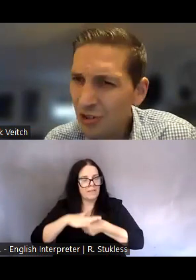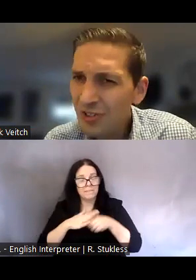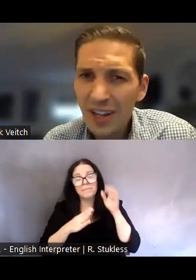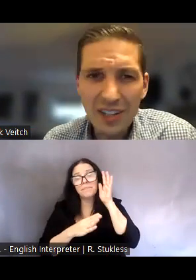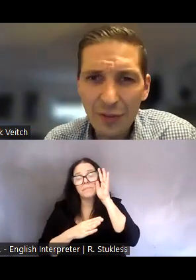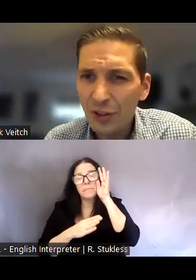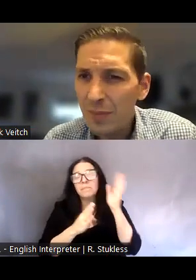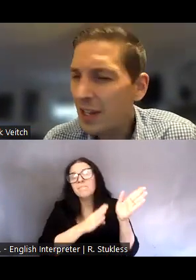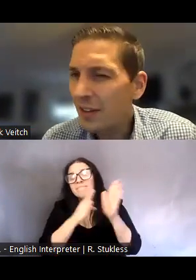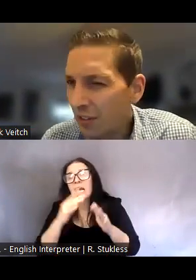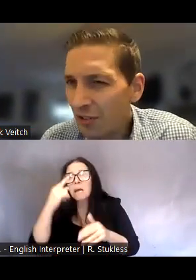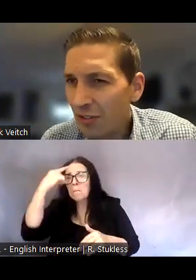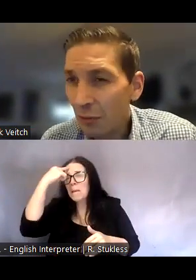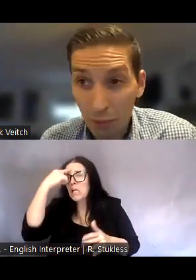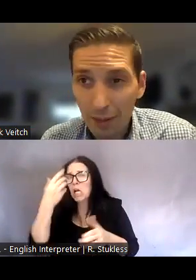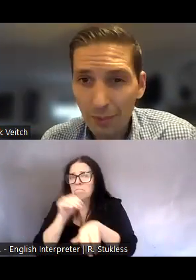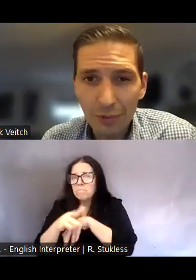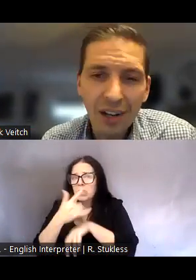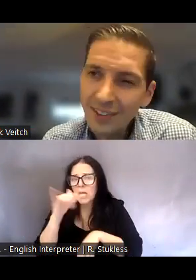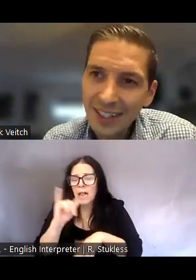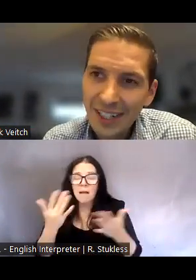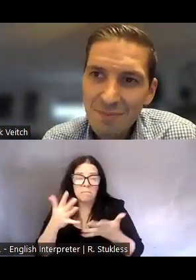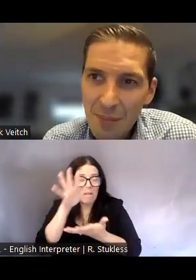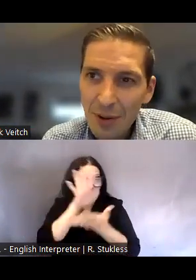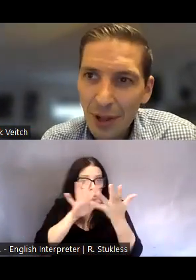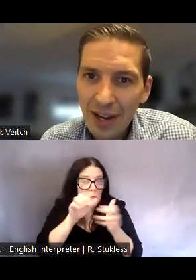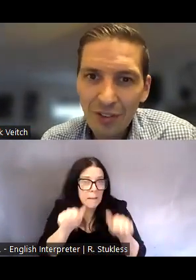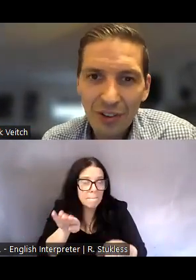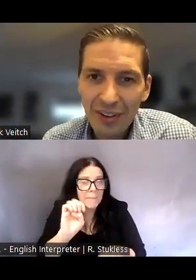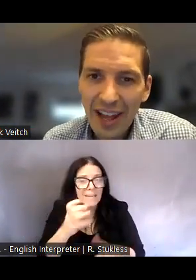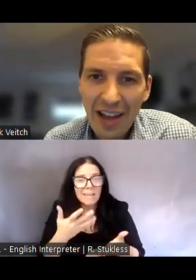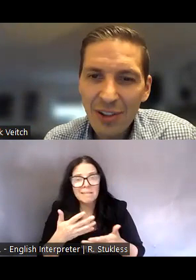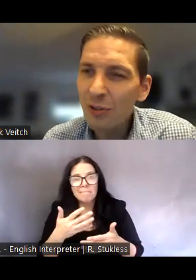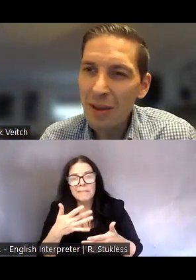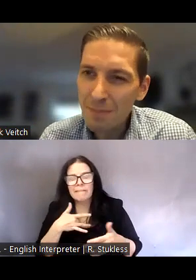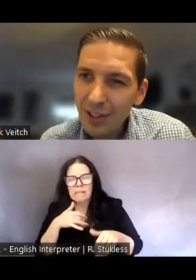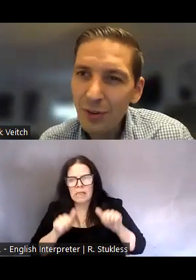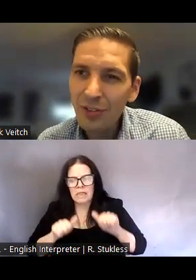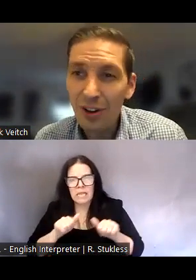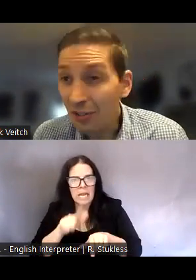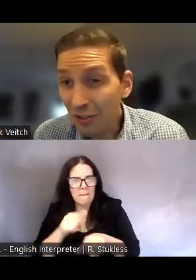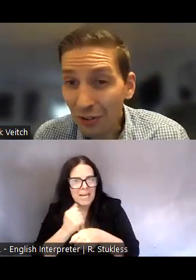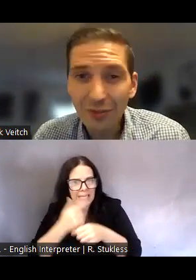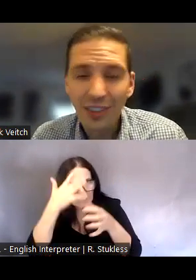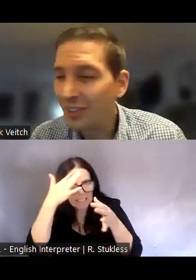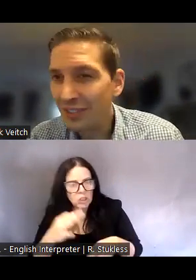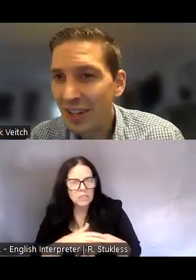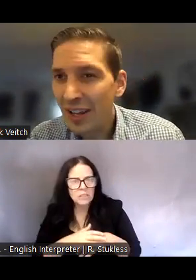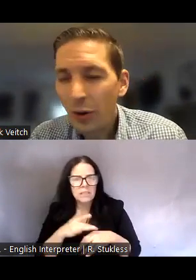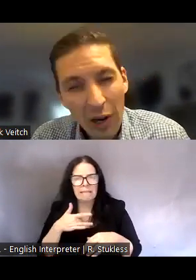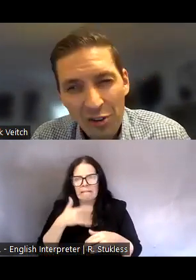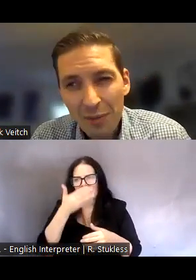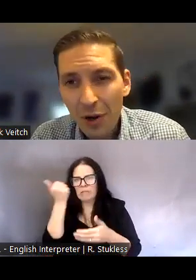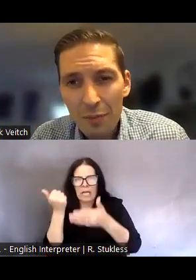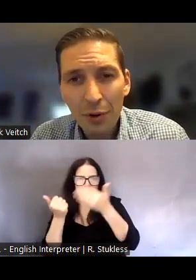again, confusion, a difficulty making decisions or problem solving, memory blanks, having those ambiguous, uncertain